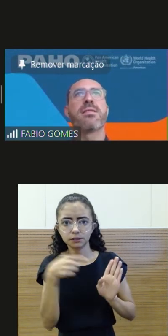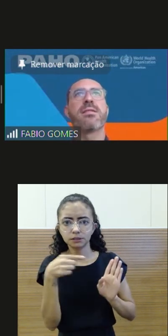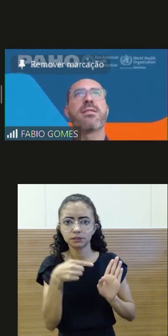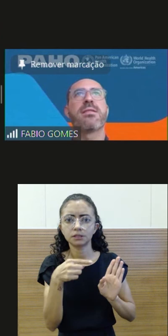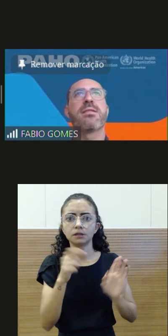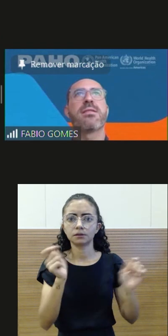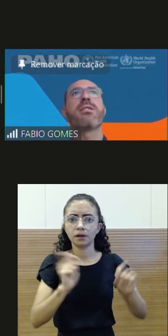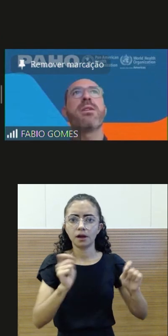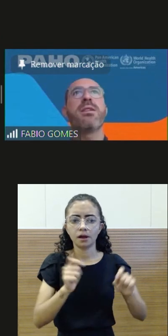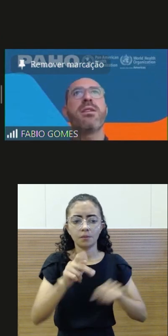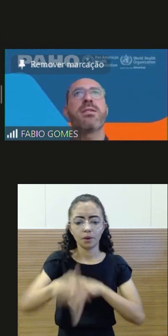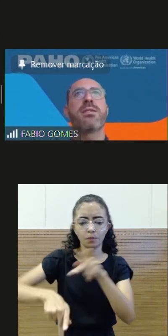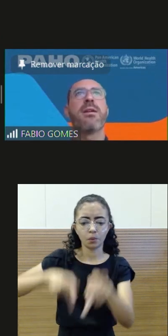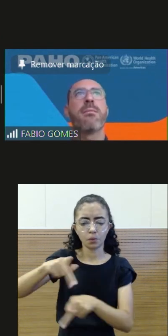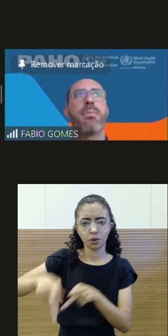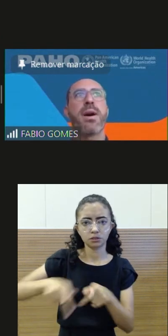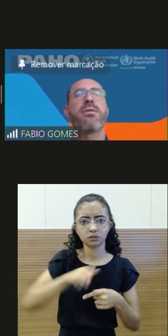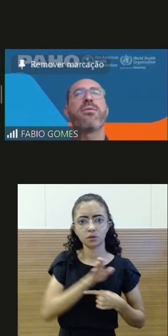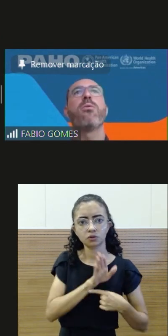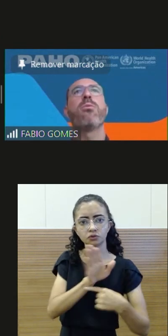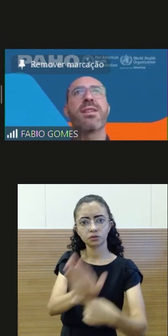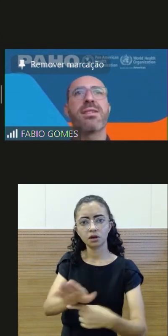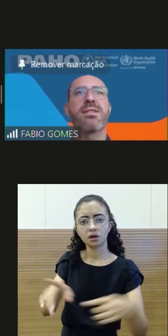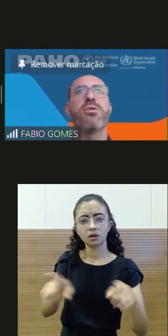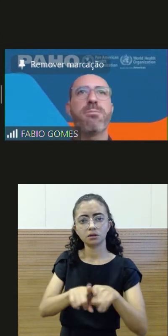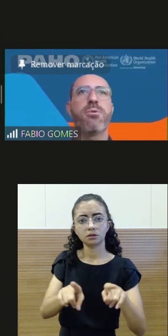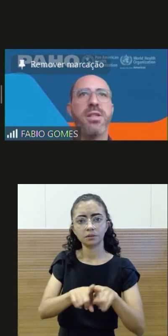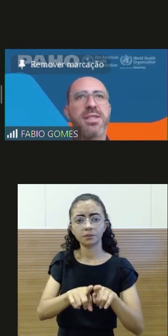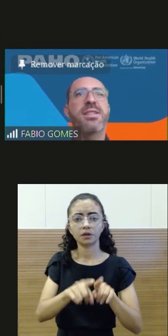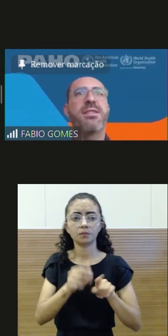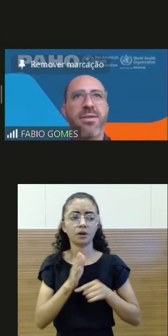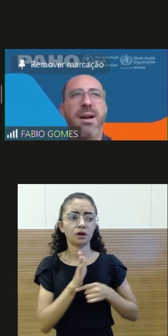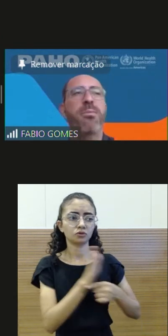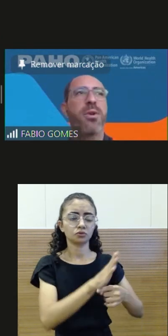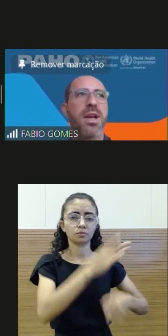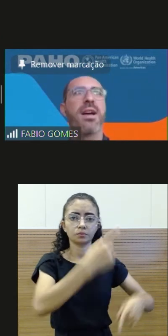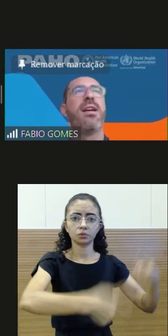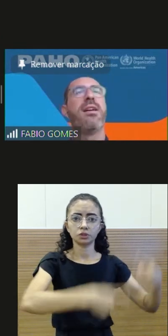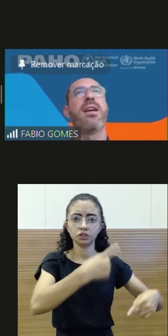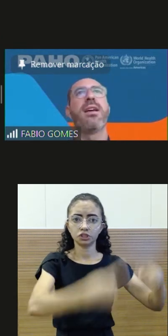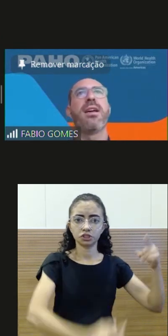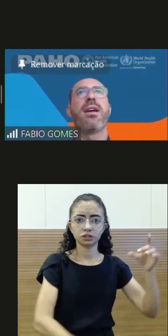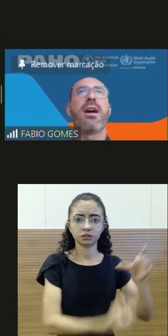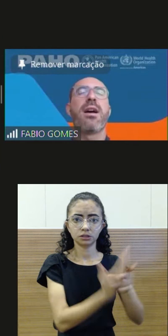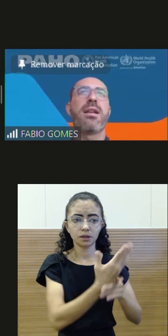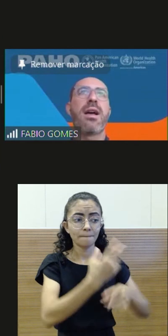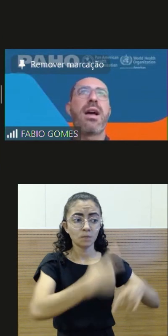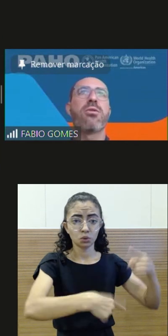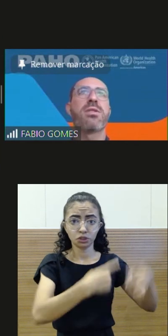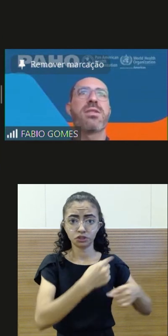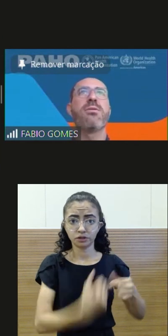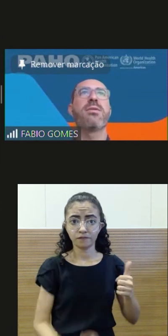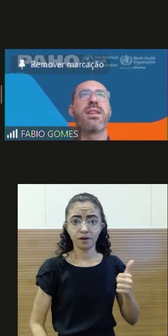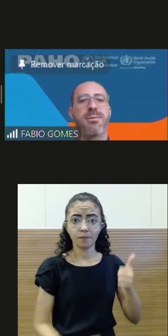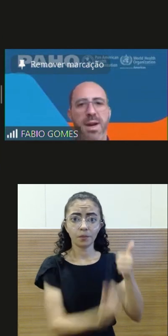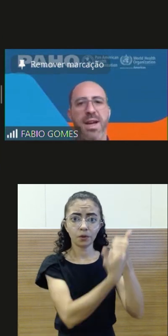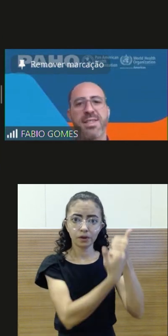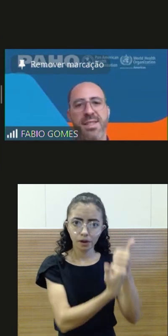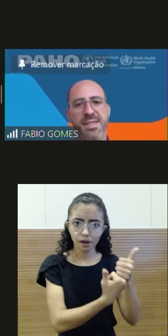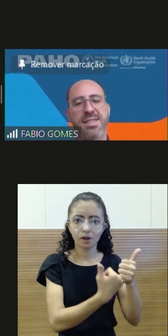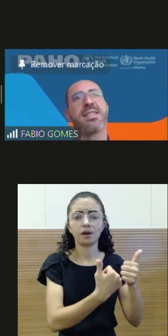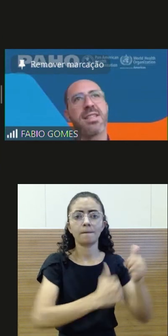these guidelines can be guidelines for the population, but also to set up policies that